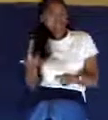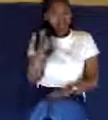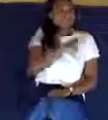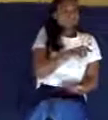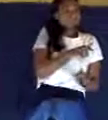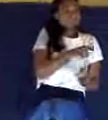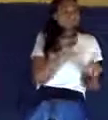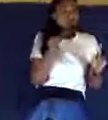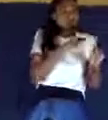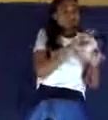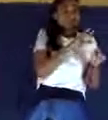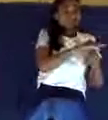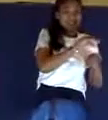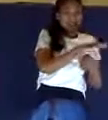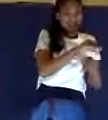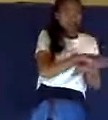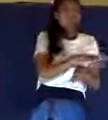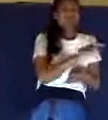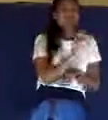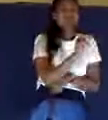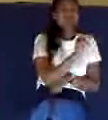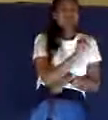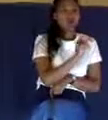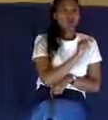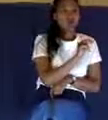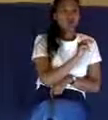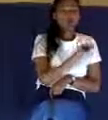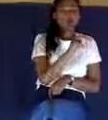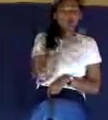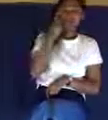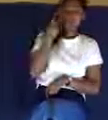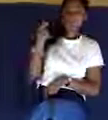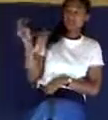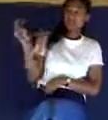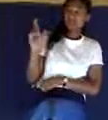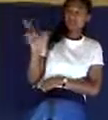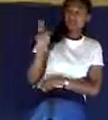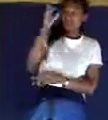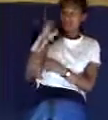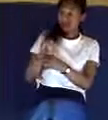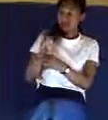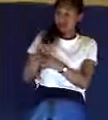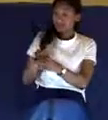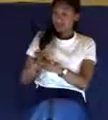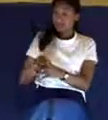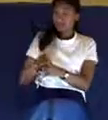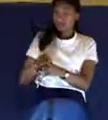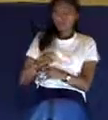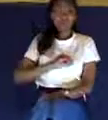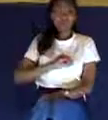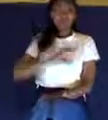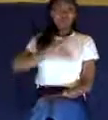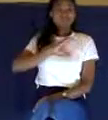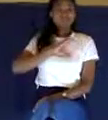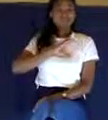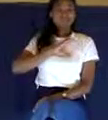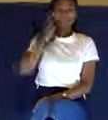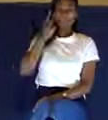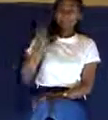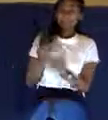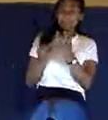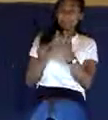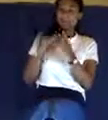Ruth. And the emptiness that she had coming back, God begins to fill it through the blessings of Ruth in her